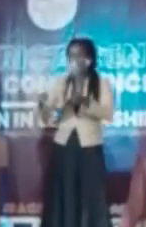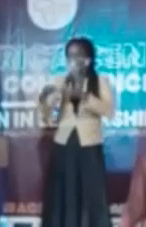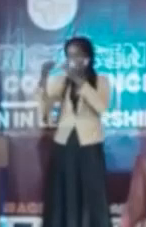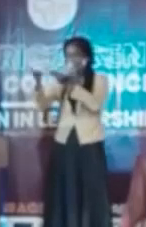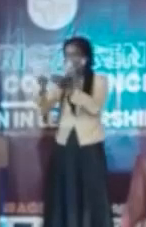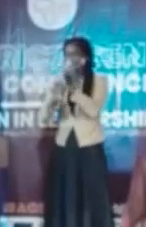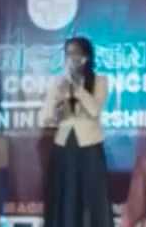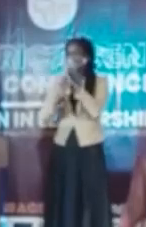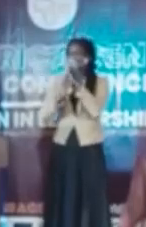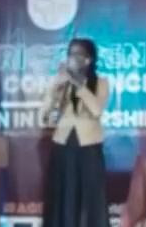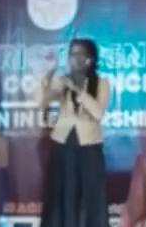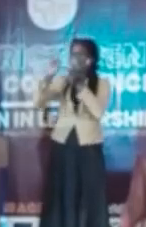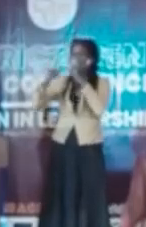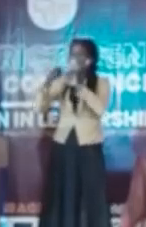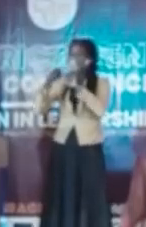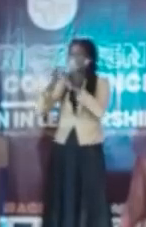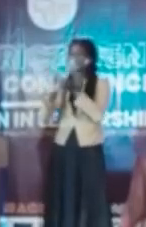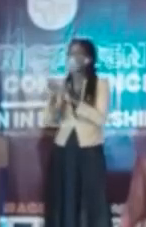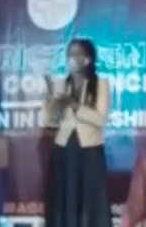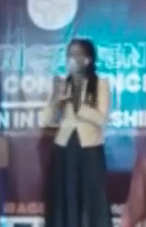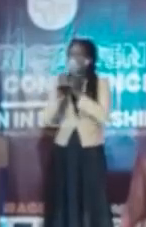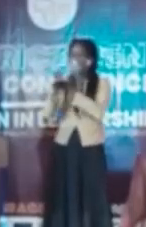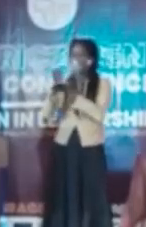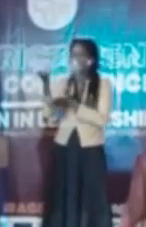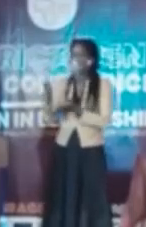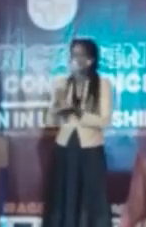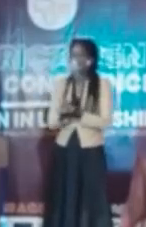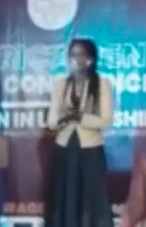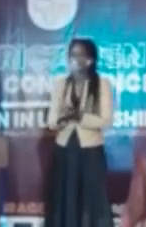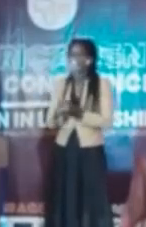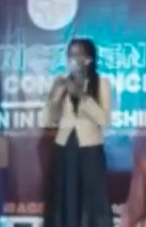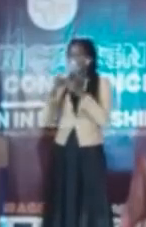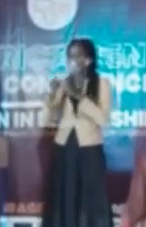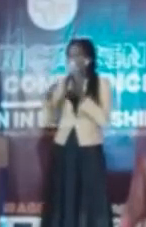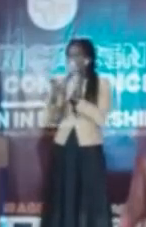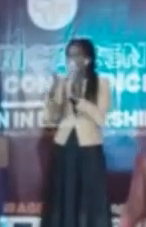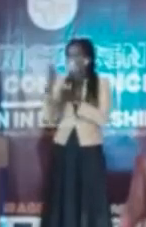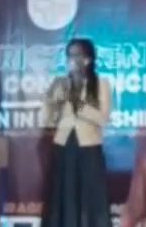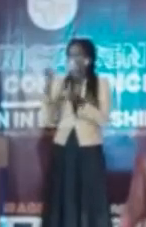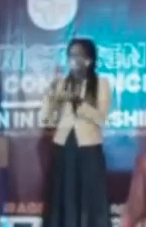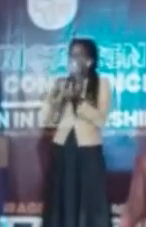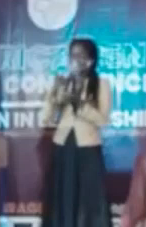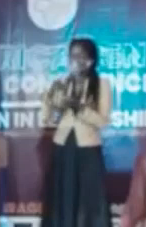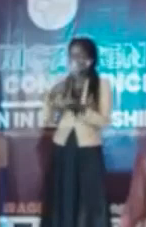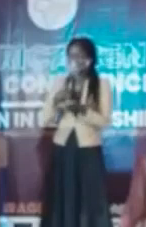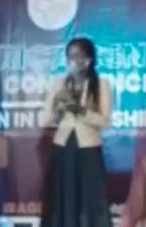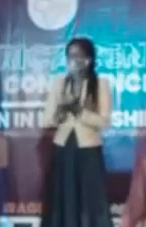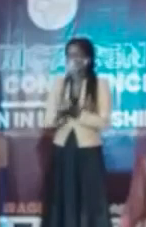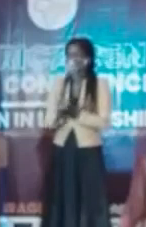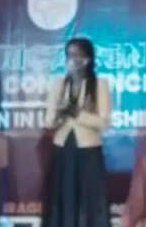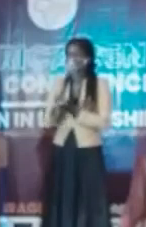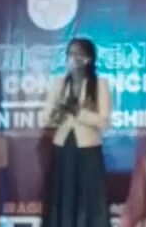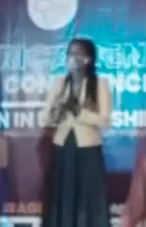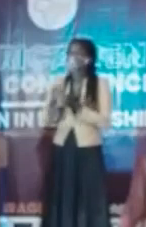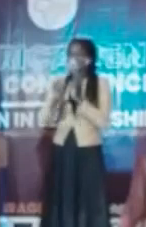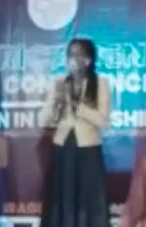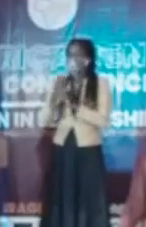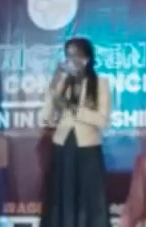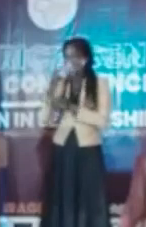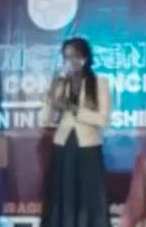make. The other way that civil society are contributing is through evidence-based policy advocacy and